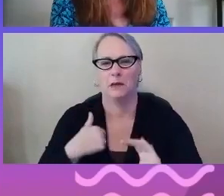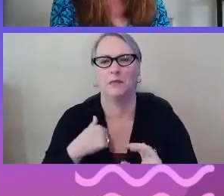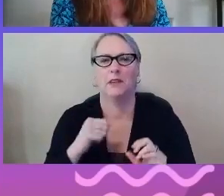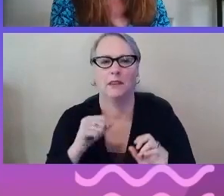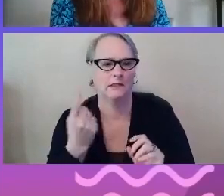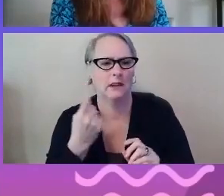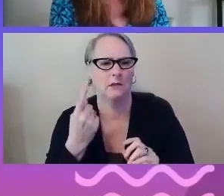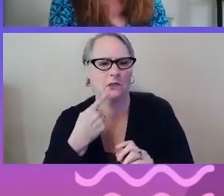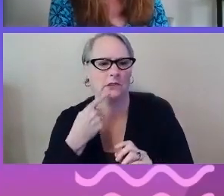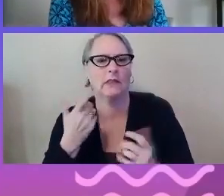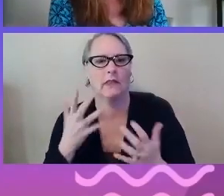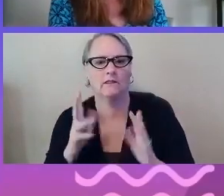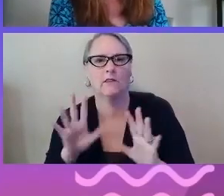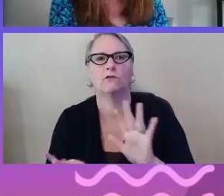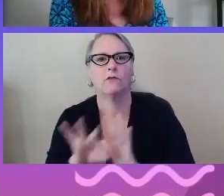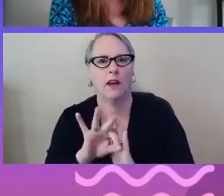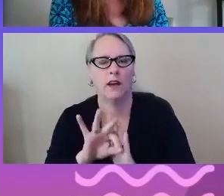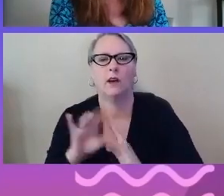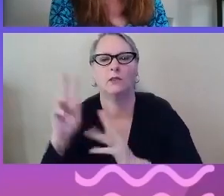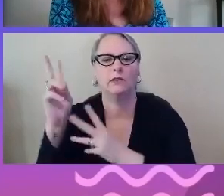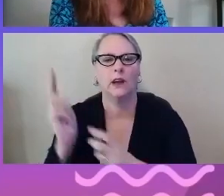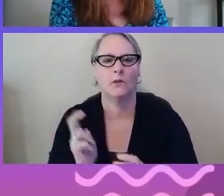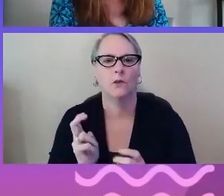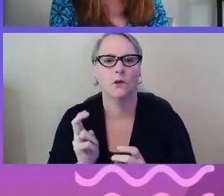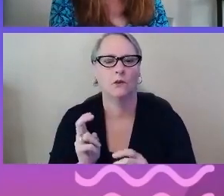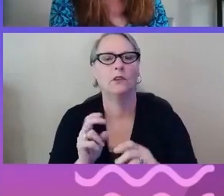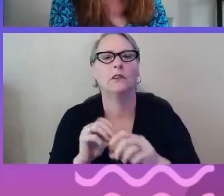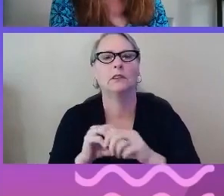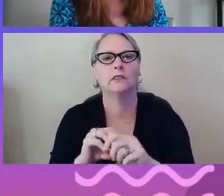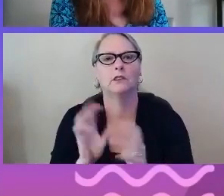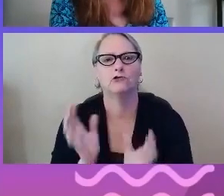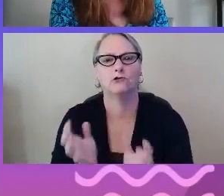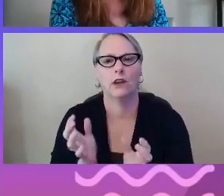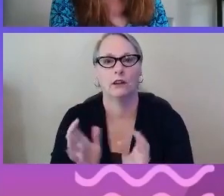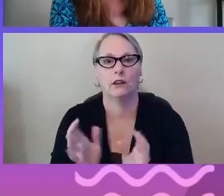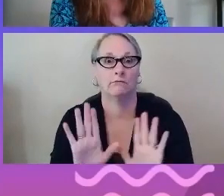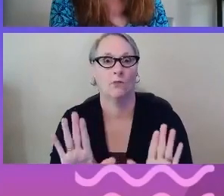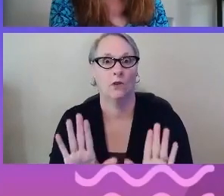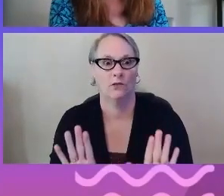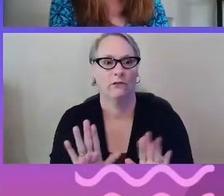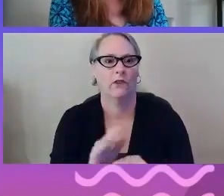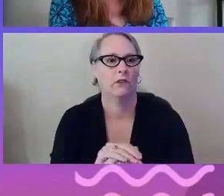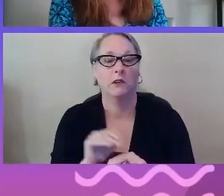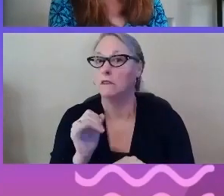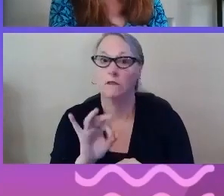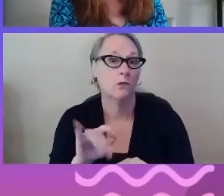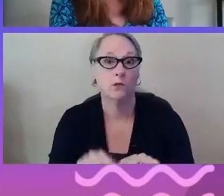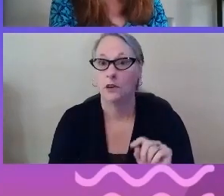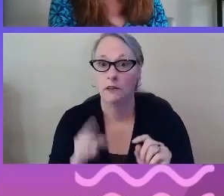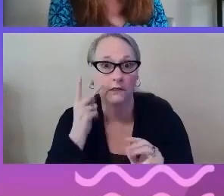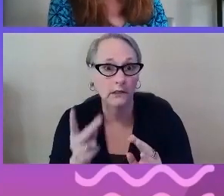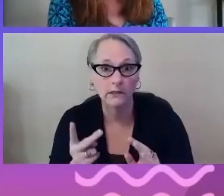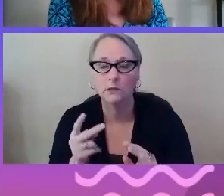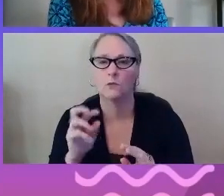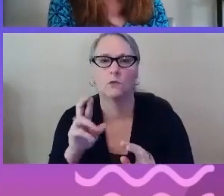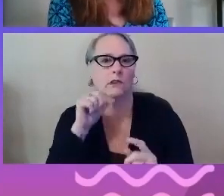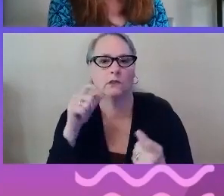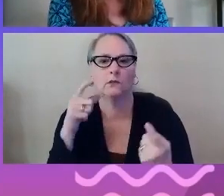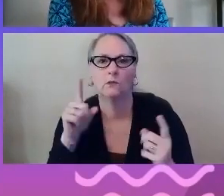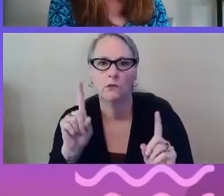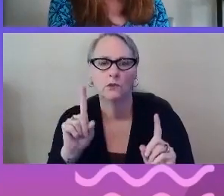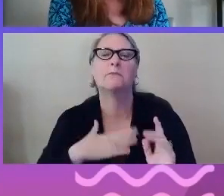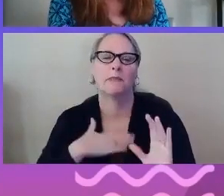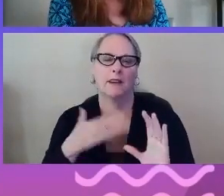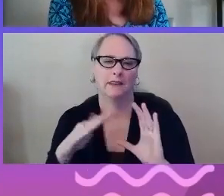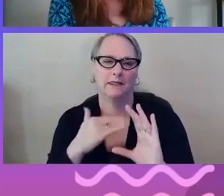and downloaded them in the chat, so that's great. If you're not seeing them or it's not working, I think my email is also